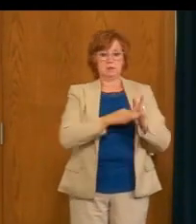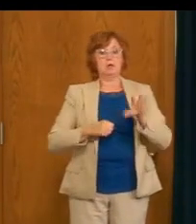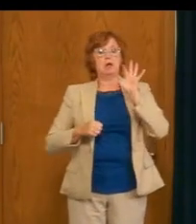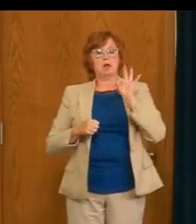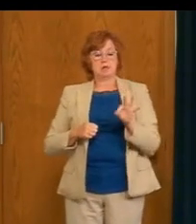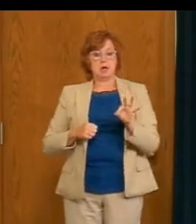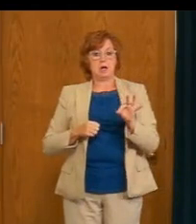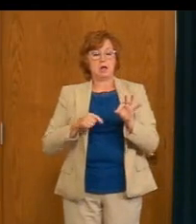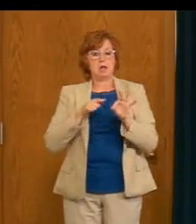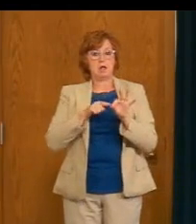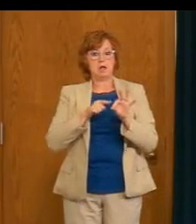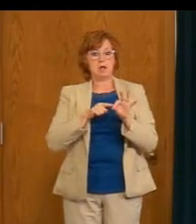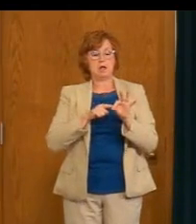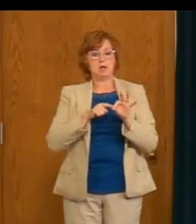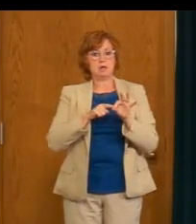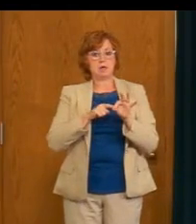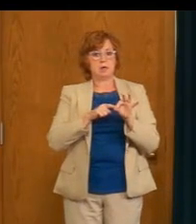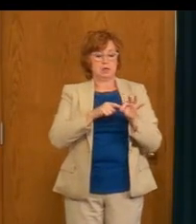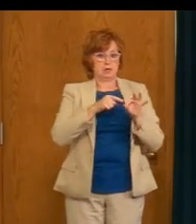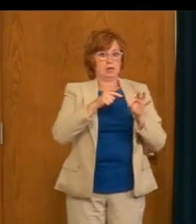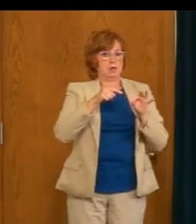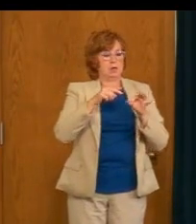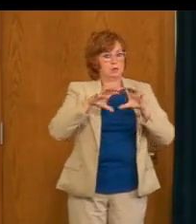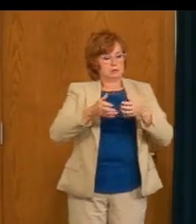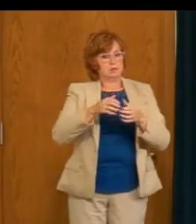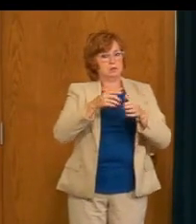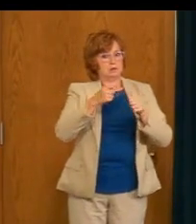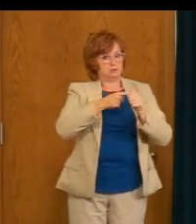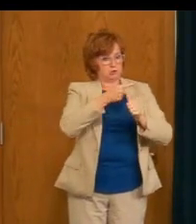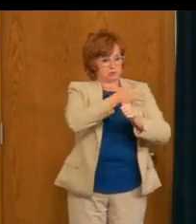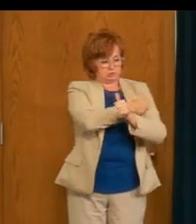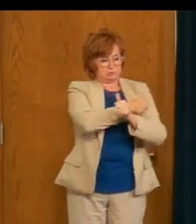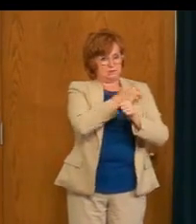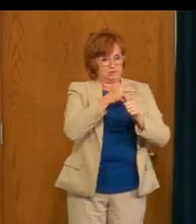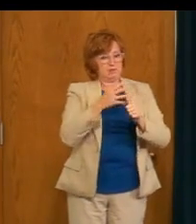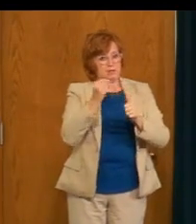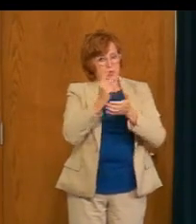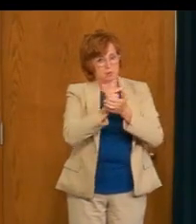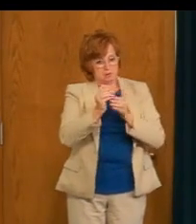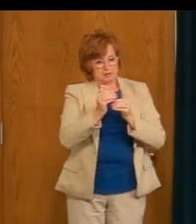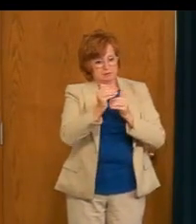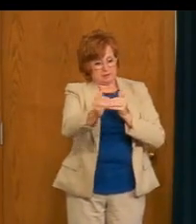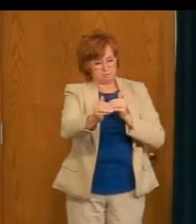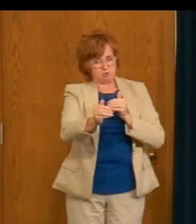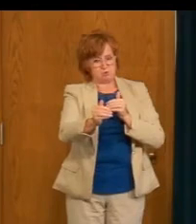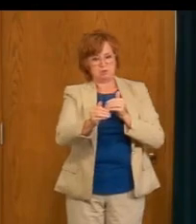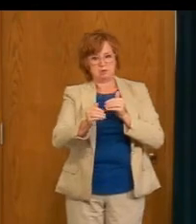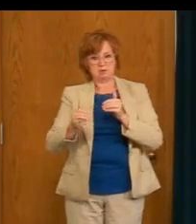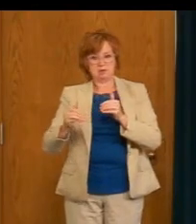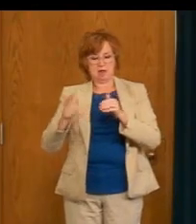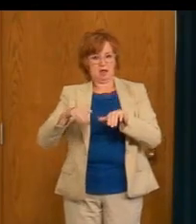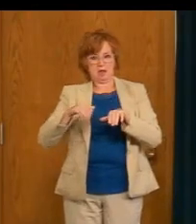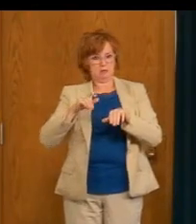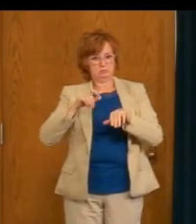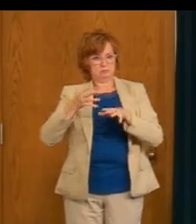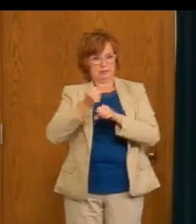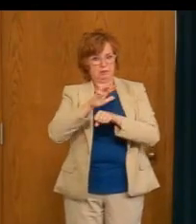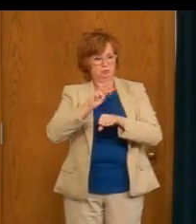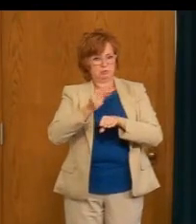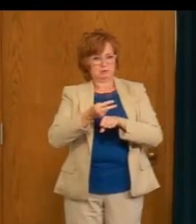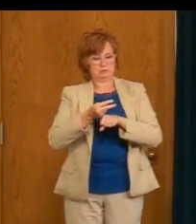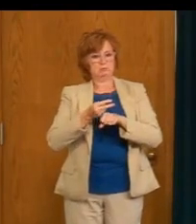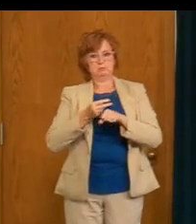those who were 3 weeks post the first dose, and no deaths in those who were 2 weeks or more after completing the second